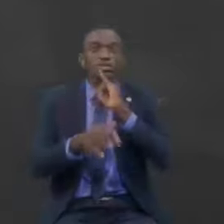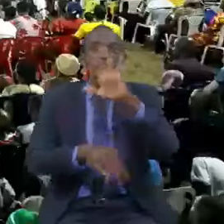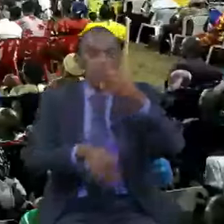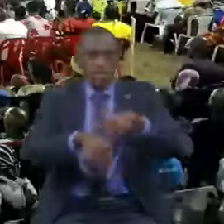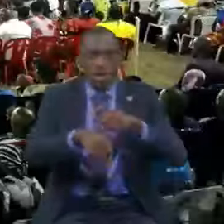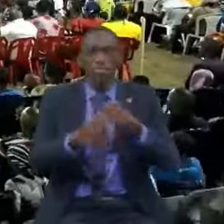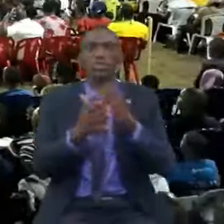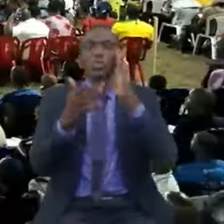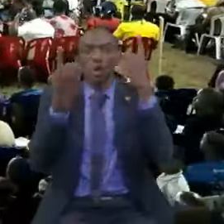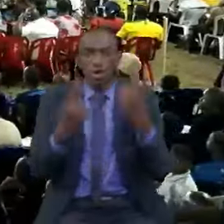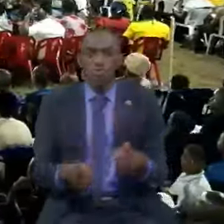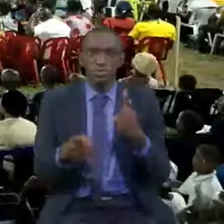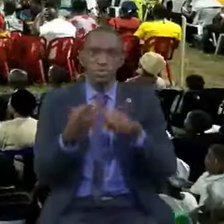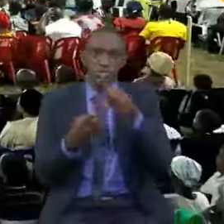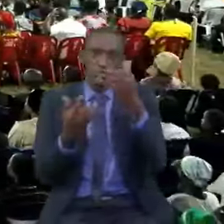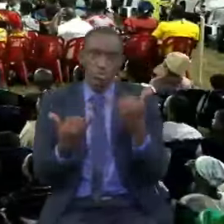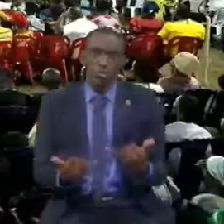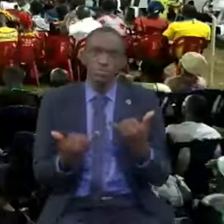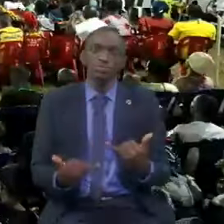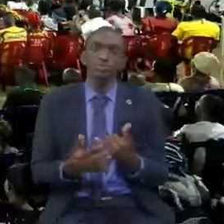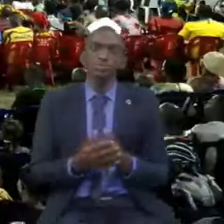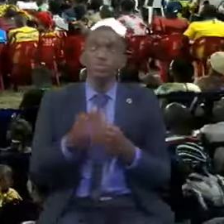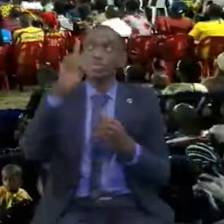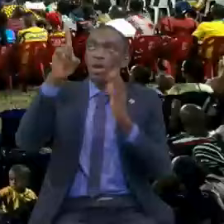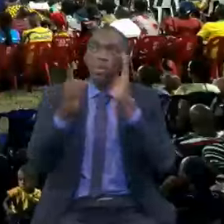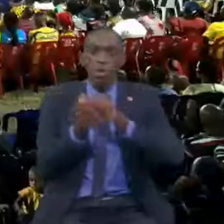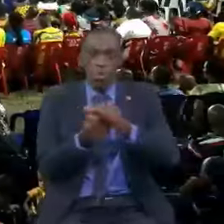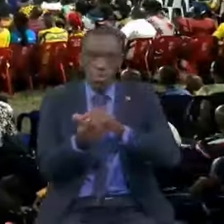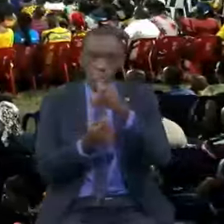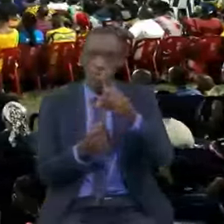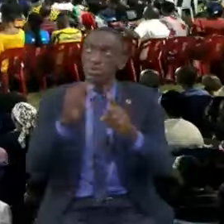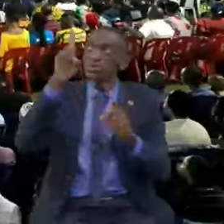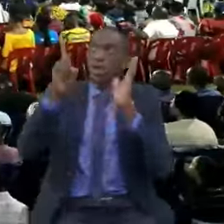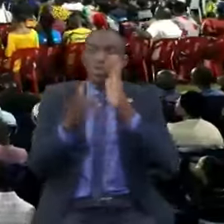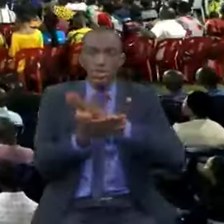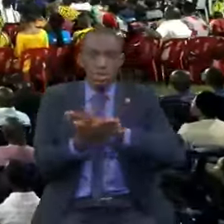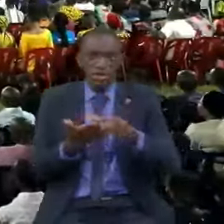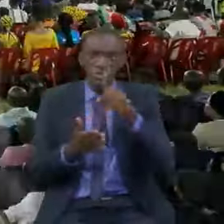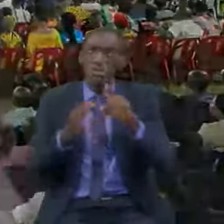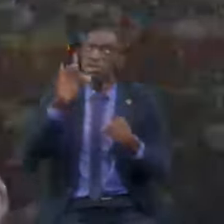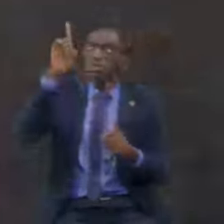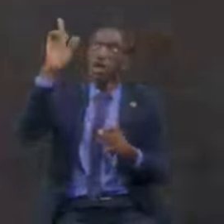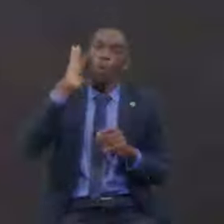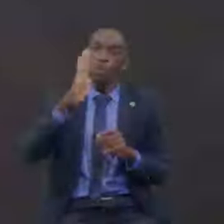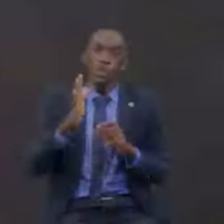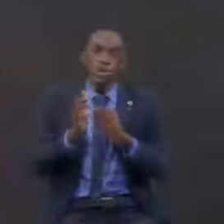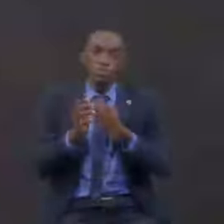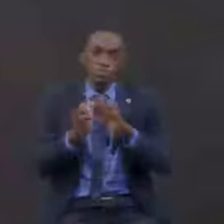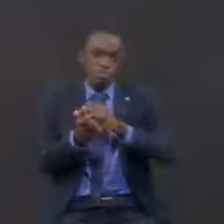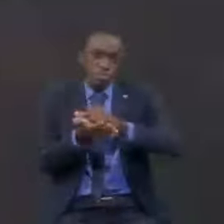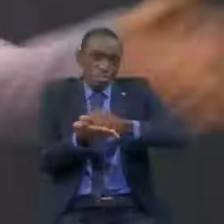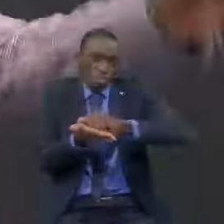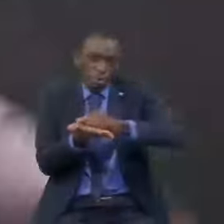now. He will wash you. He will cleanse you. He will purge you. He will make your life a